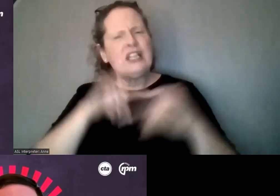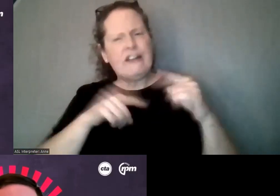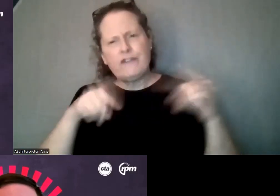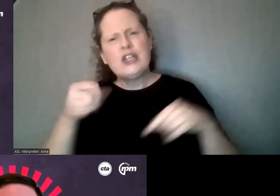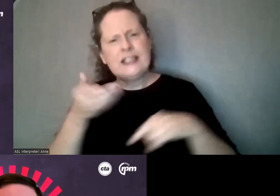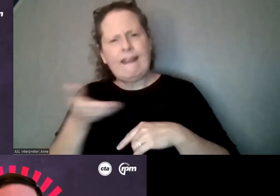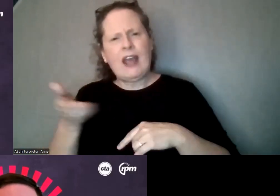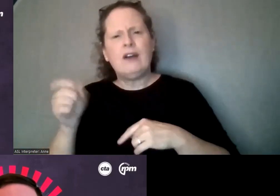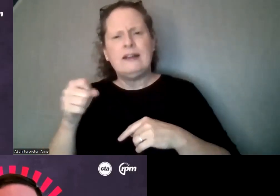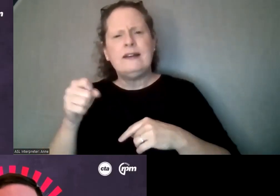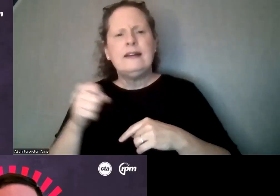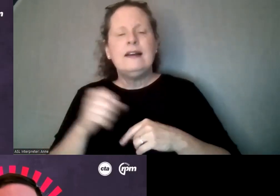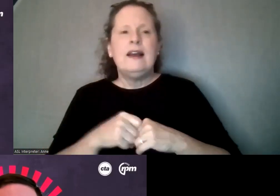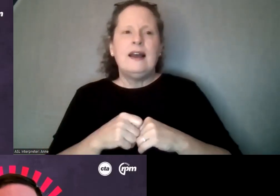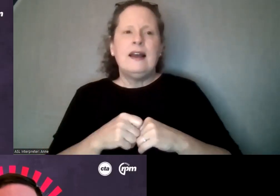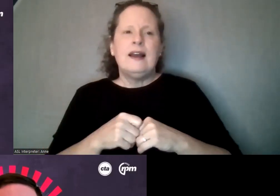right? It's there is